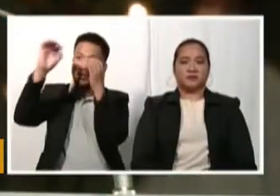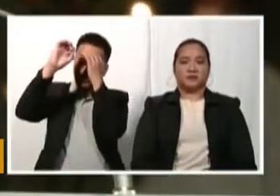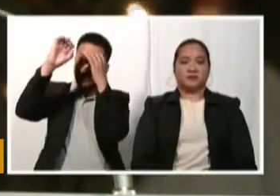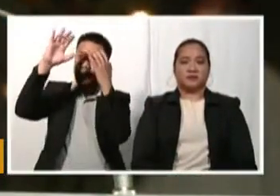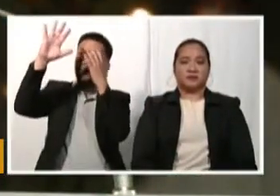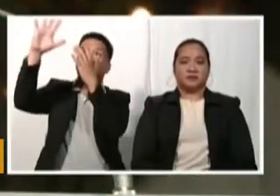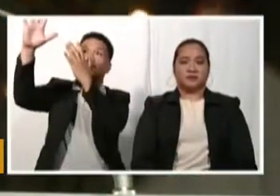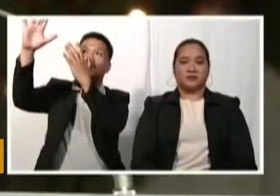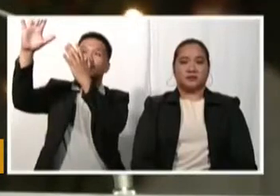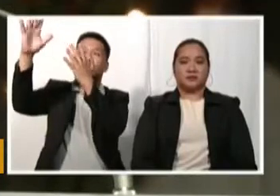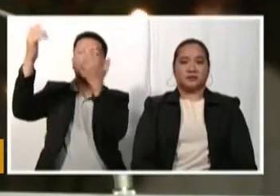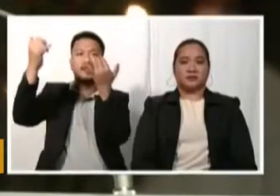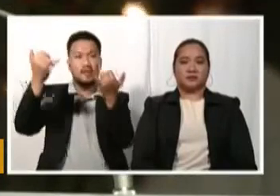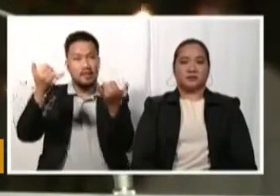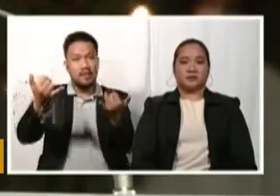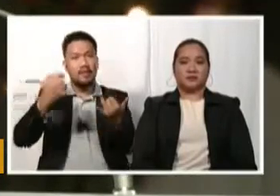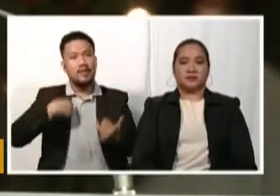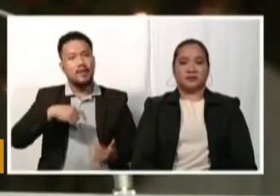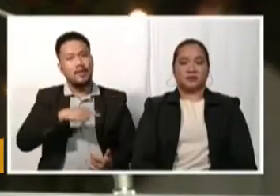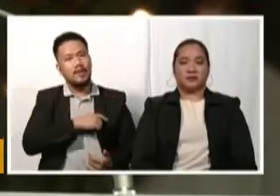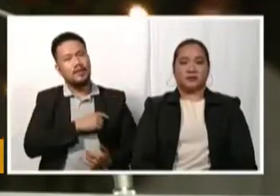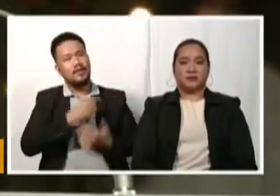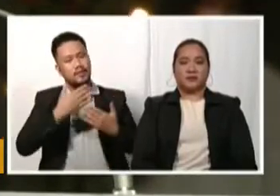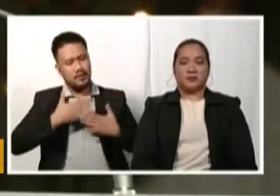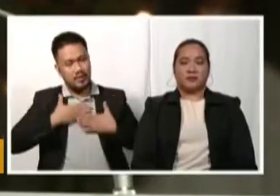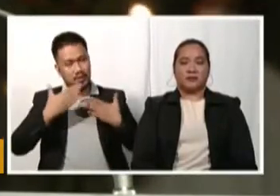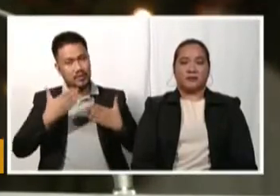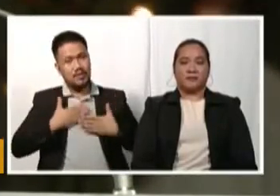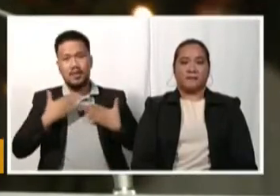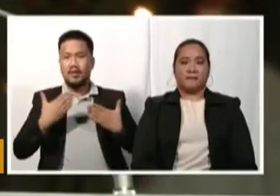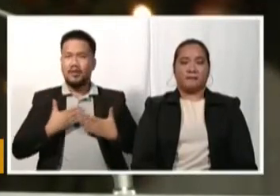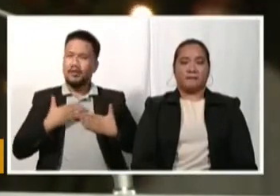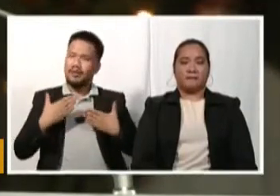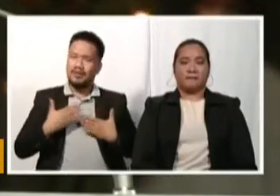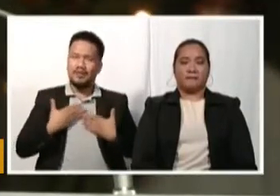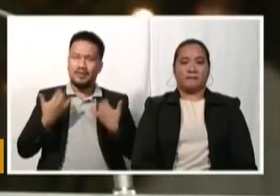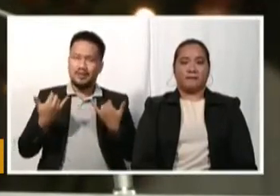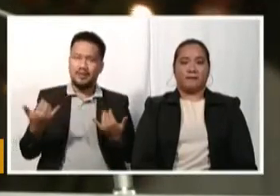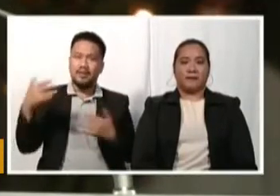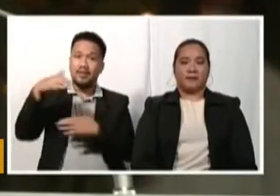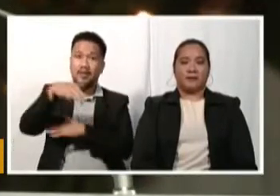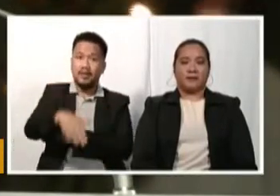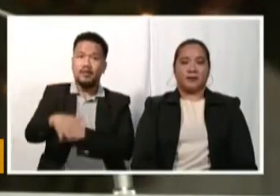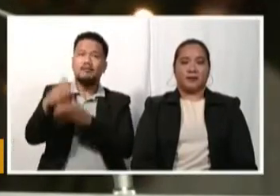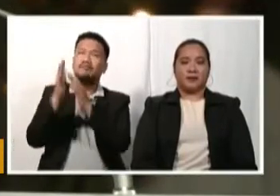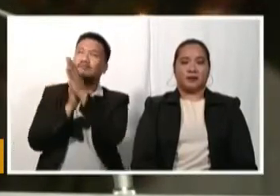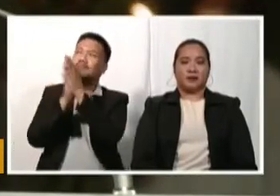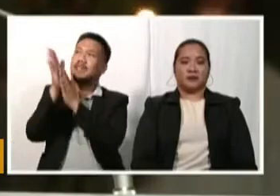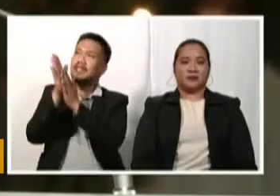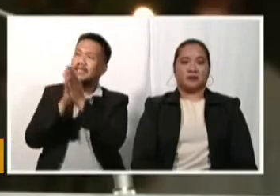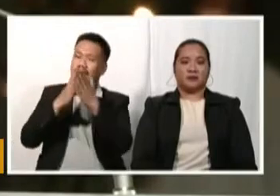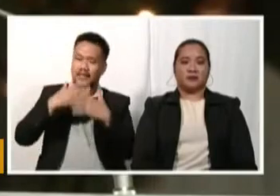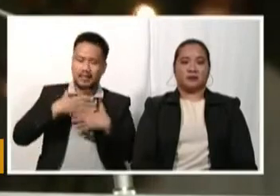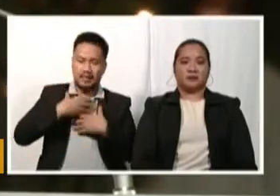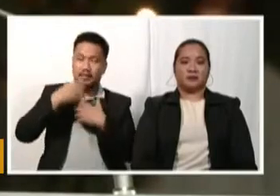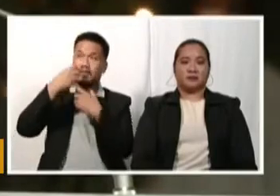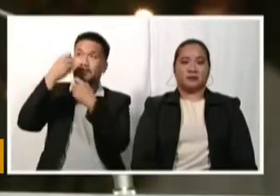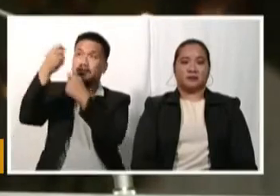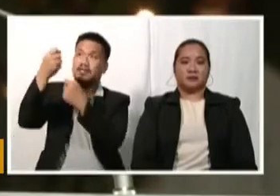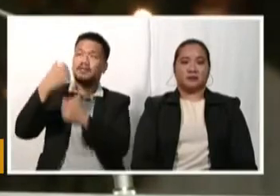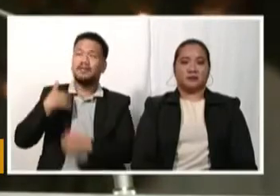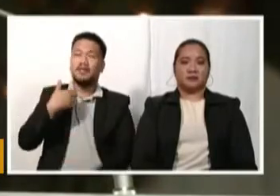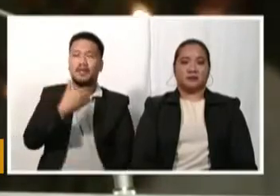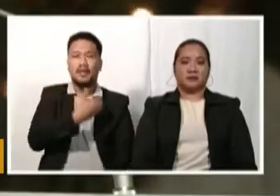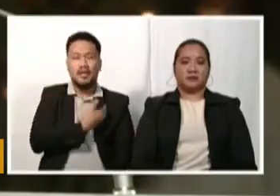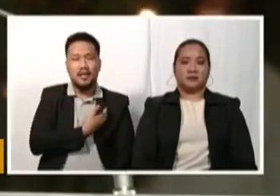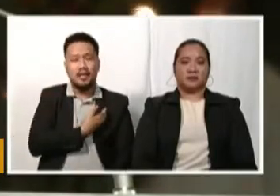The joy of this night, receive our evening sacrifice of